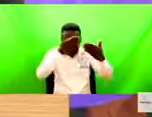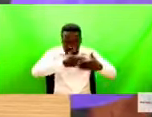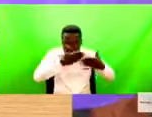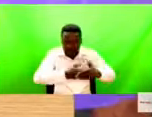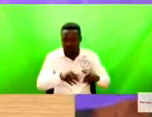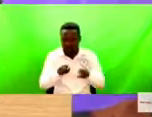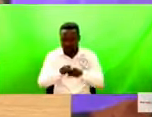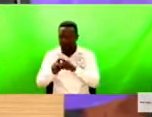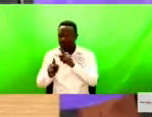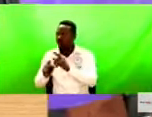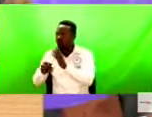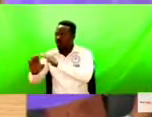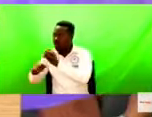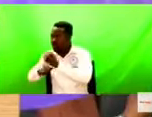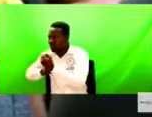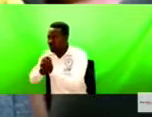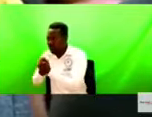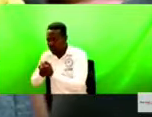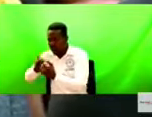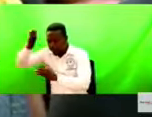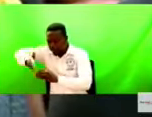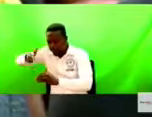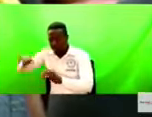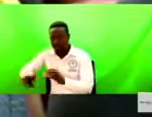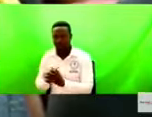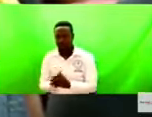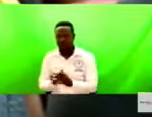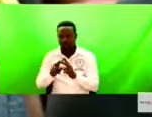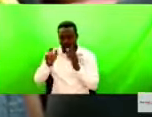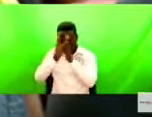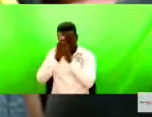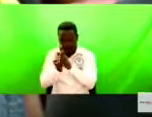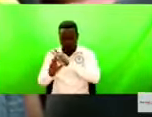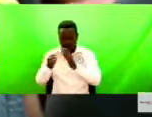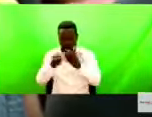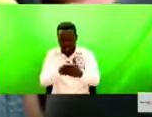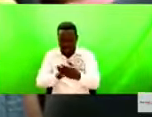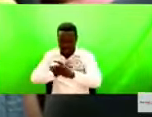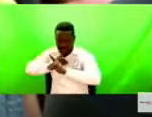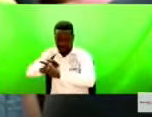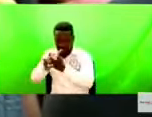pray that the Lord will lead you, and I pray that the Lord will defend you.